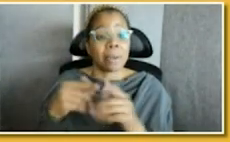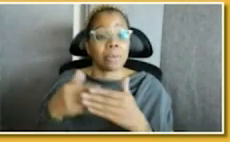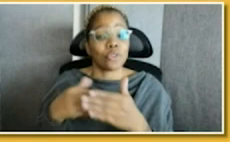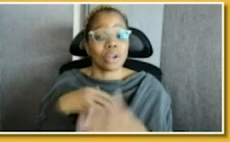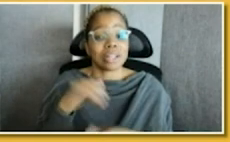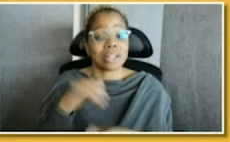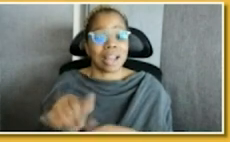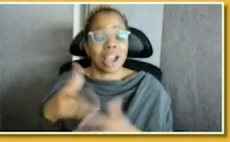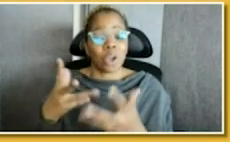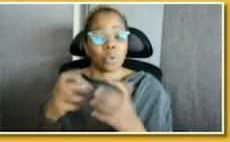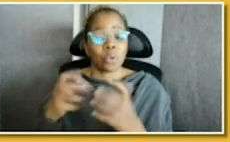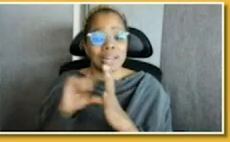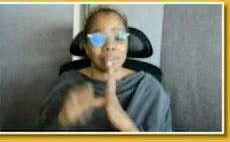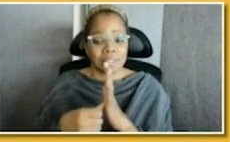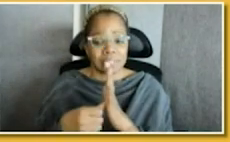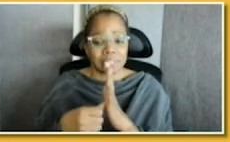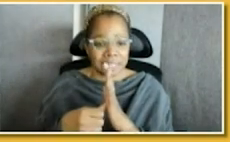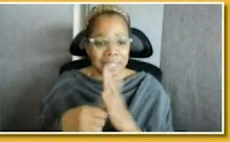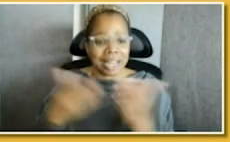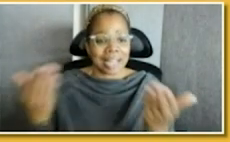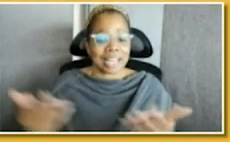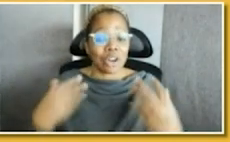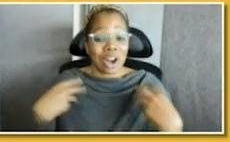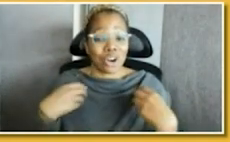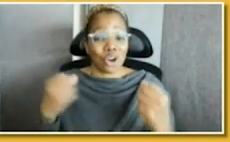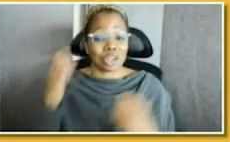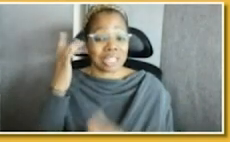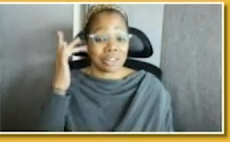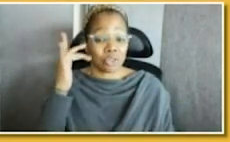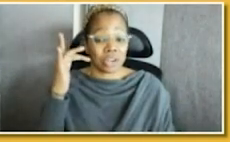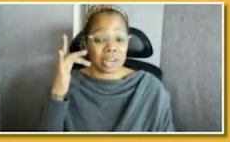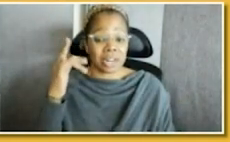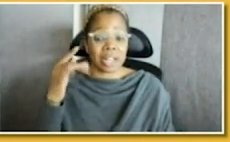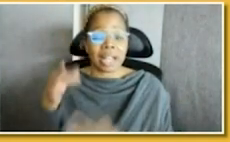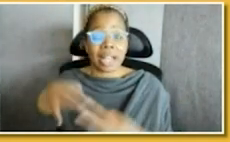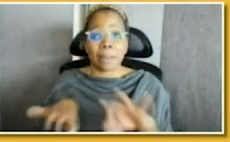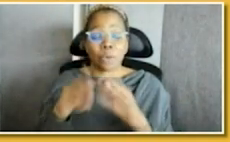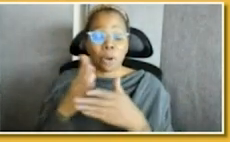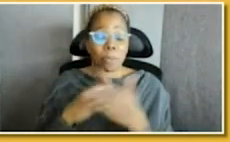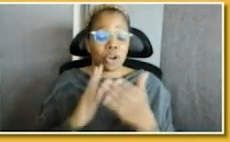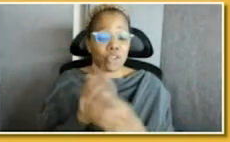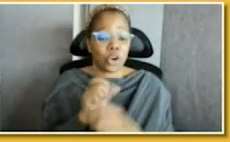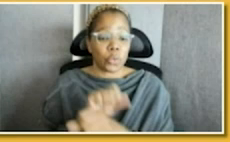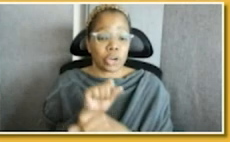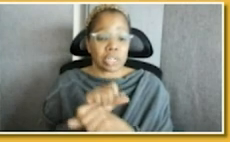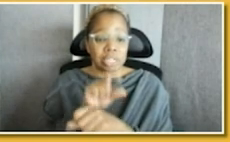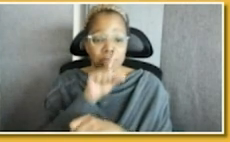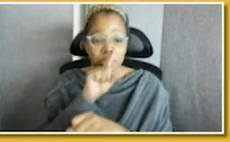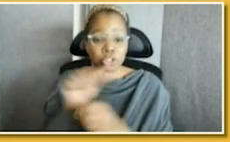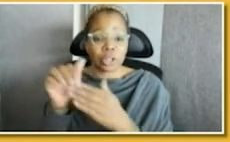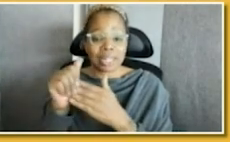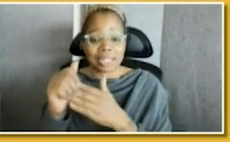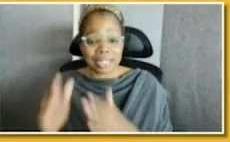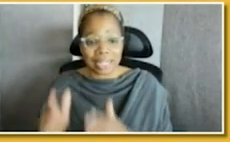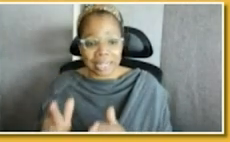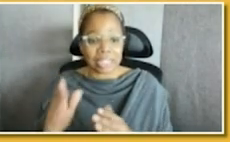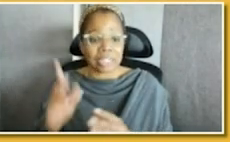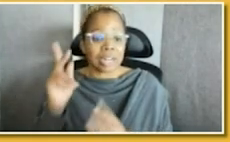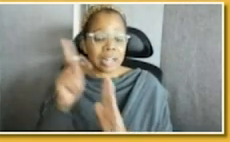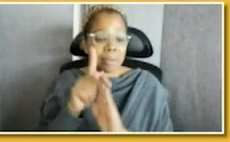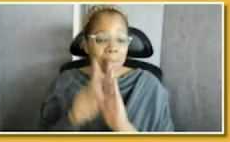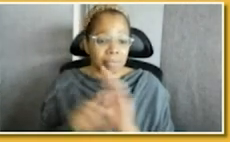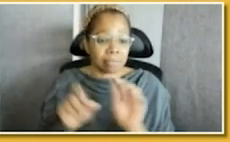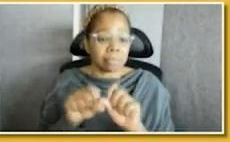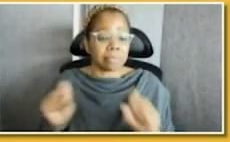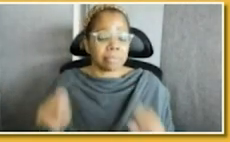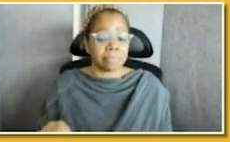emphasize that here at Courage, a really part of our work is to ensure that leaders, policies, and systems reflect all